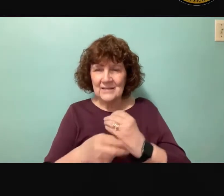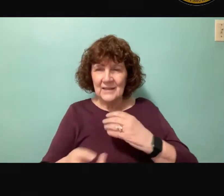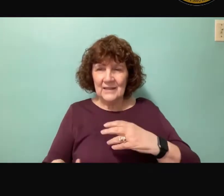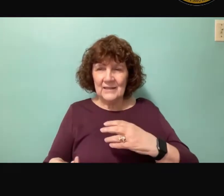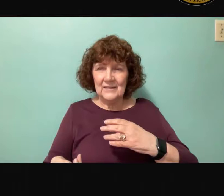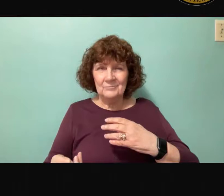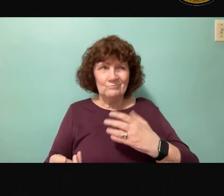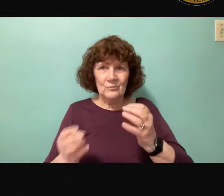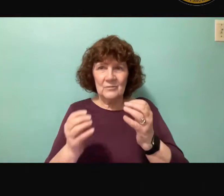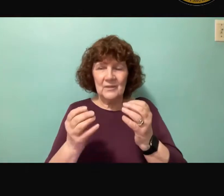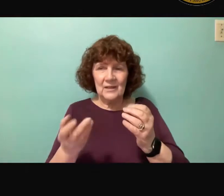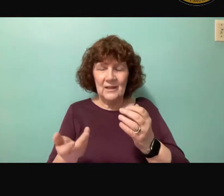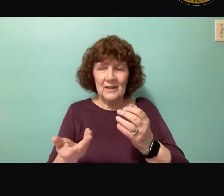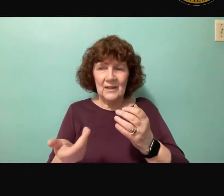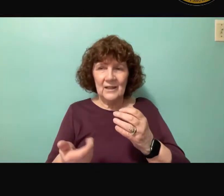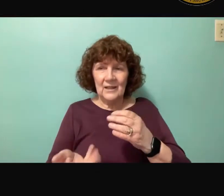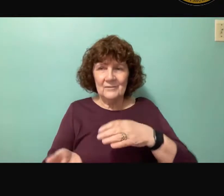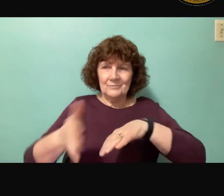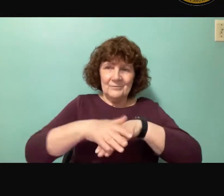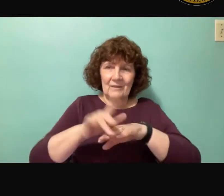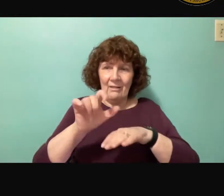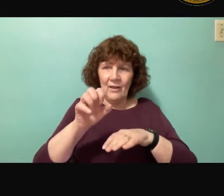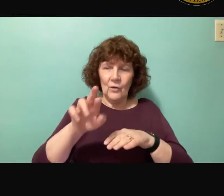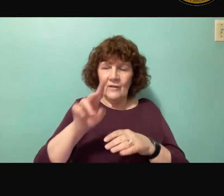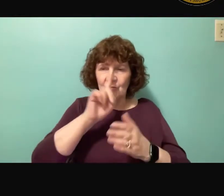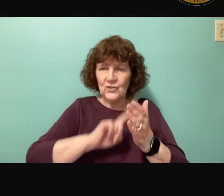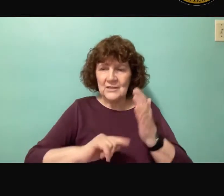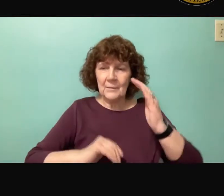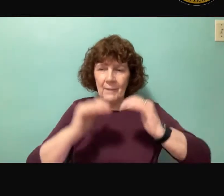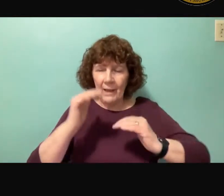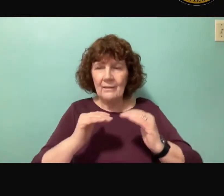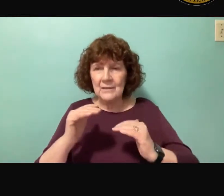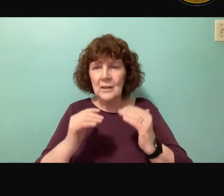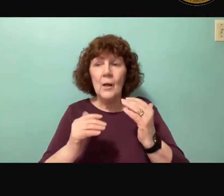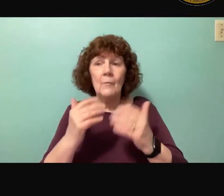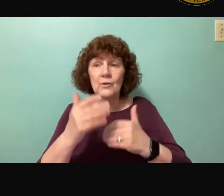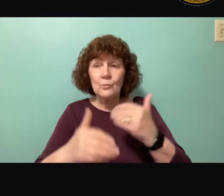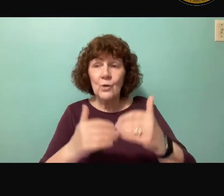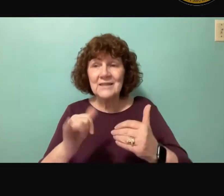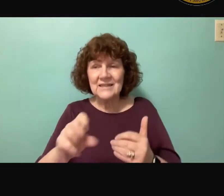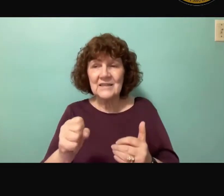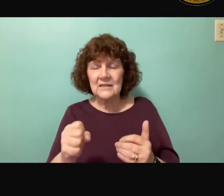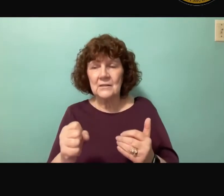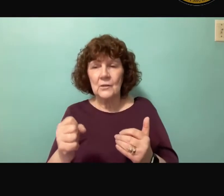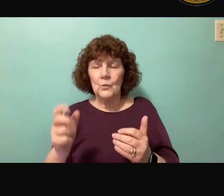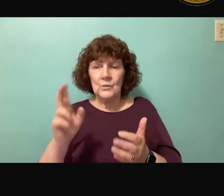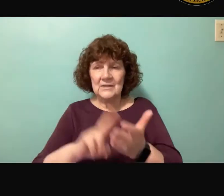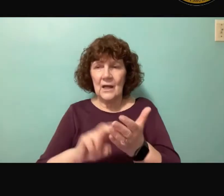present system, which now requires sign-off from both entities on the form, is addressing that.